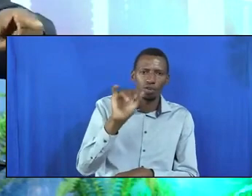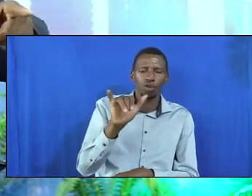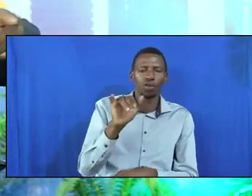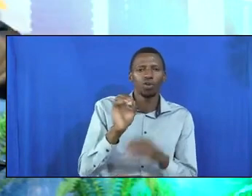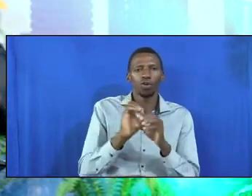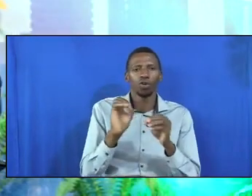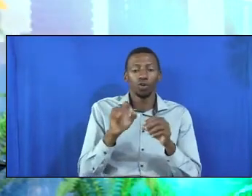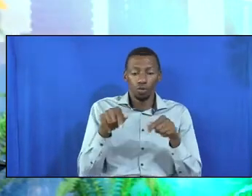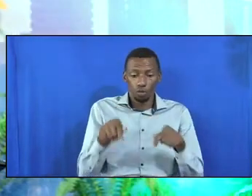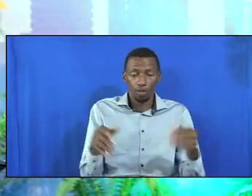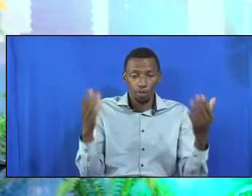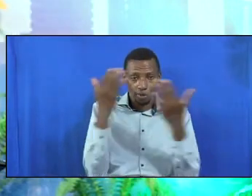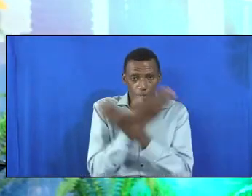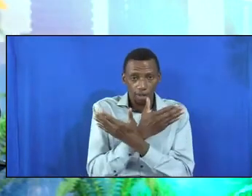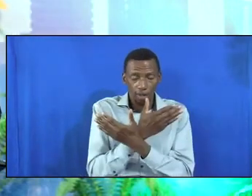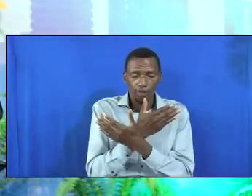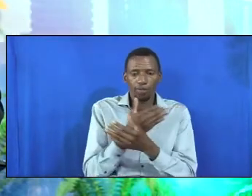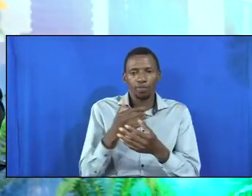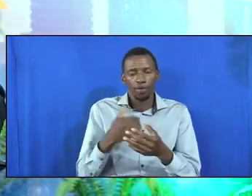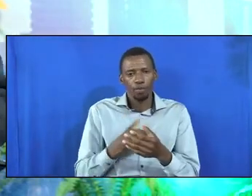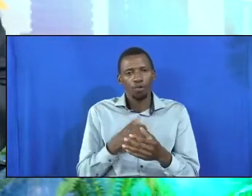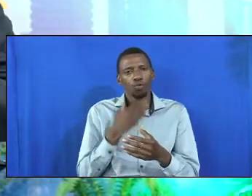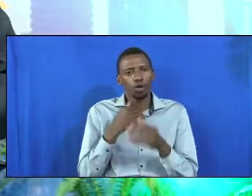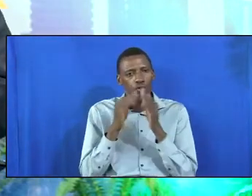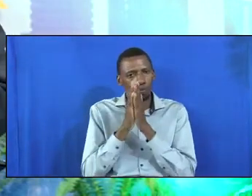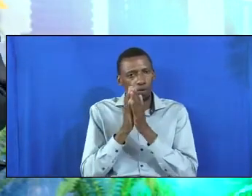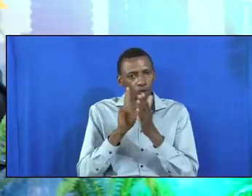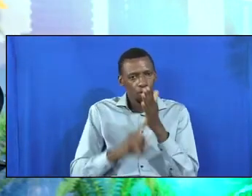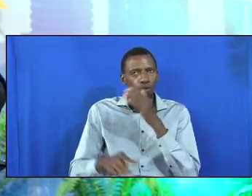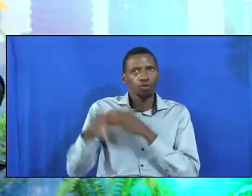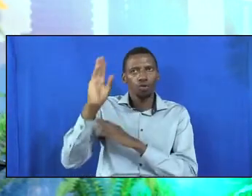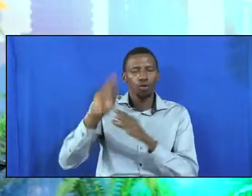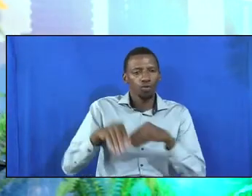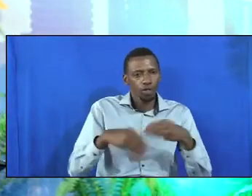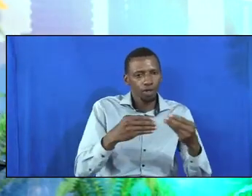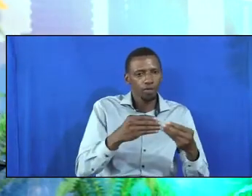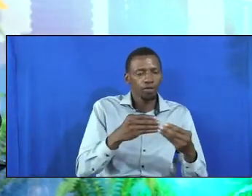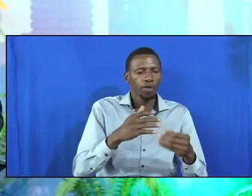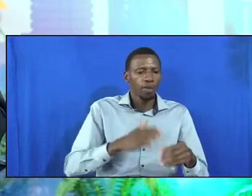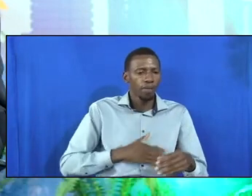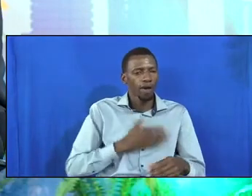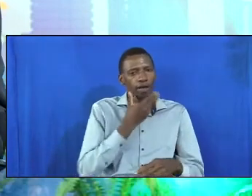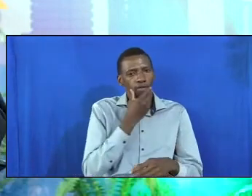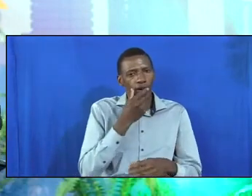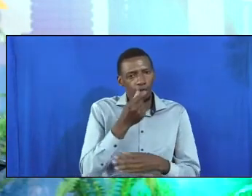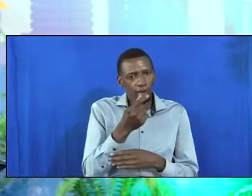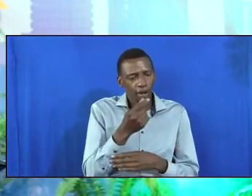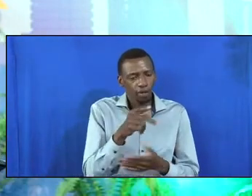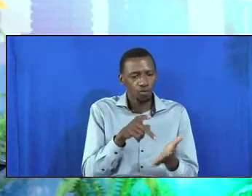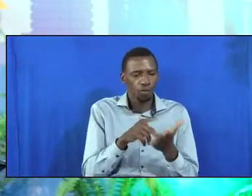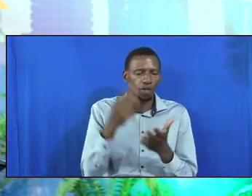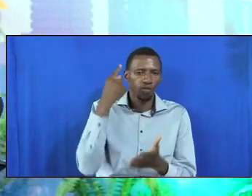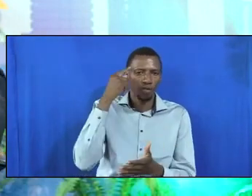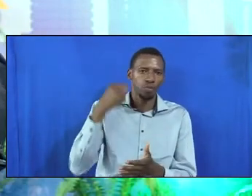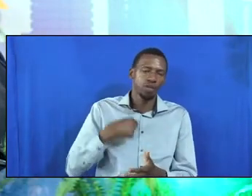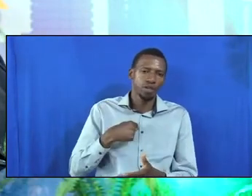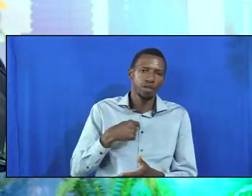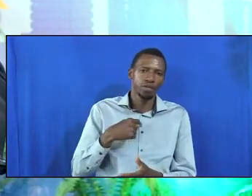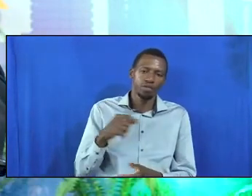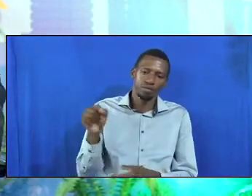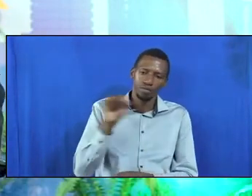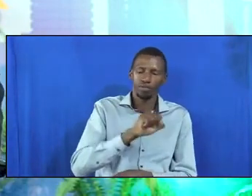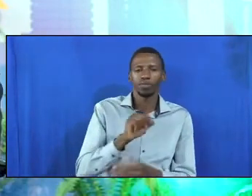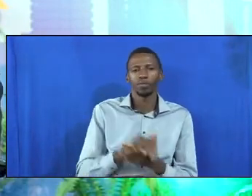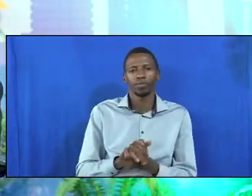going to pray that God will give money to daddy so that I get what? My car. Children, by the way, also have their own